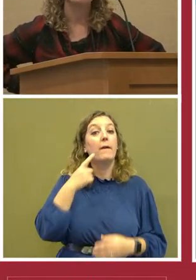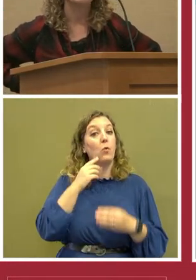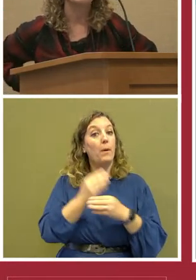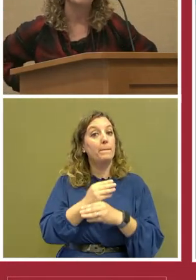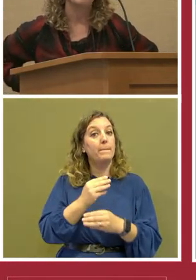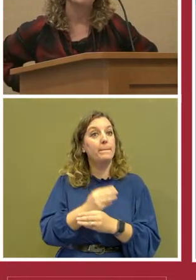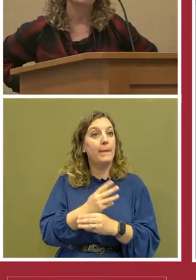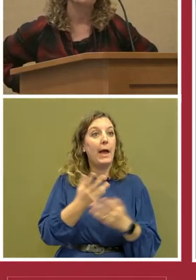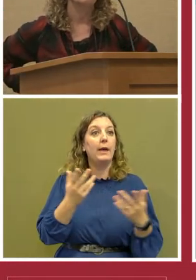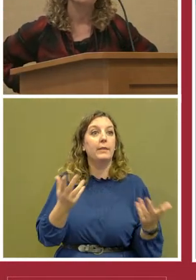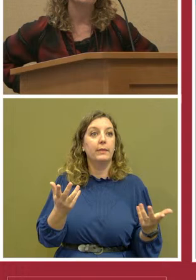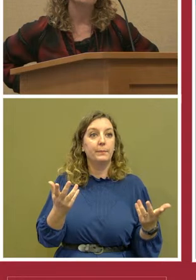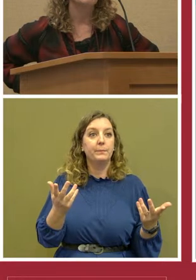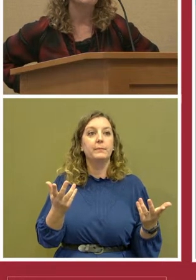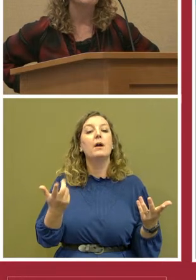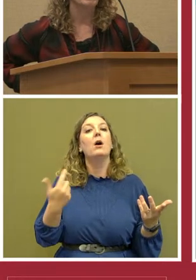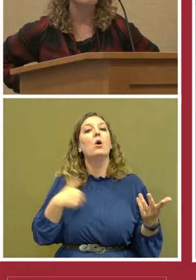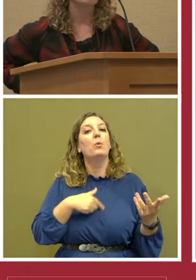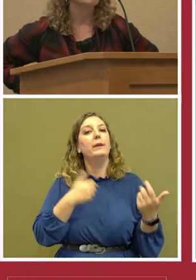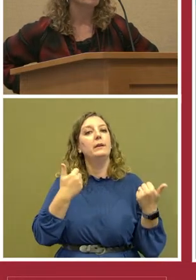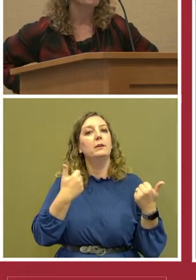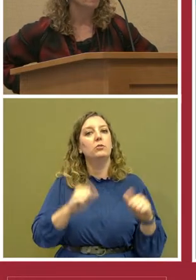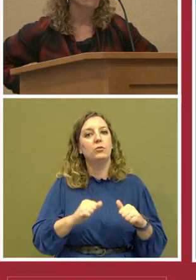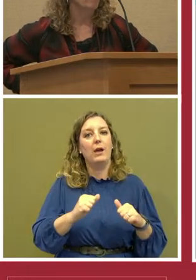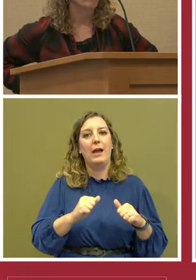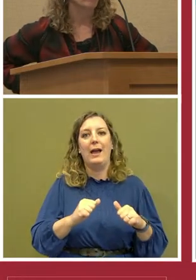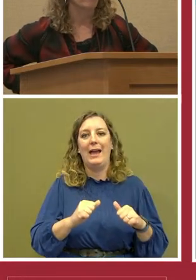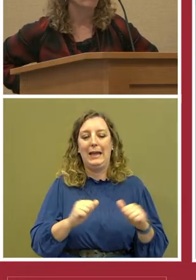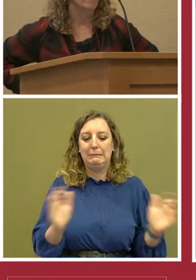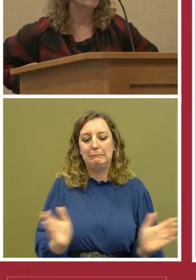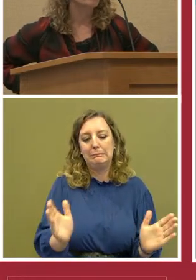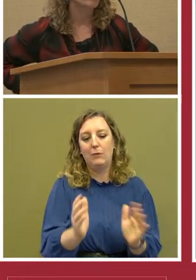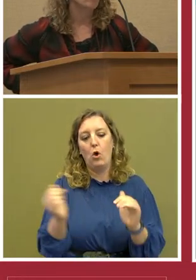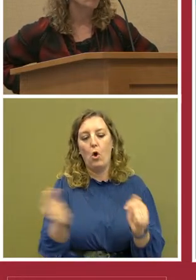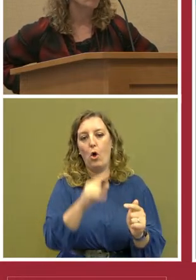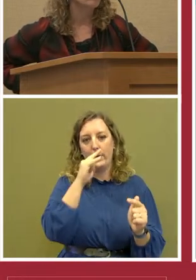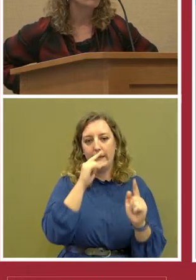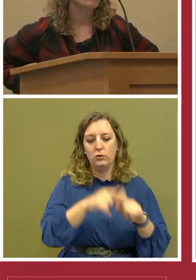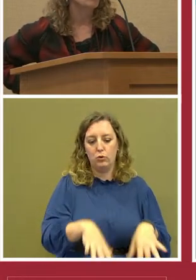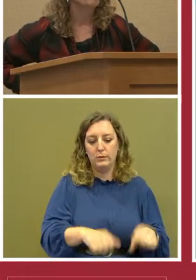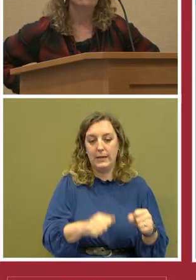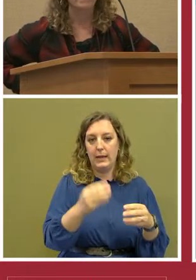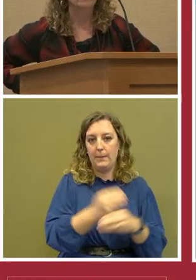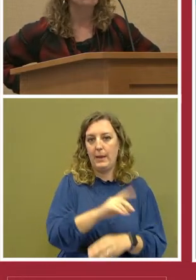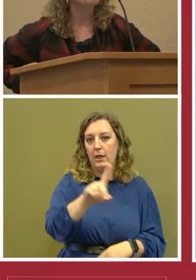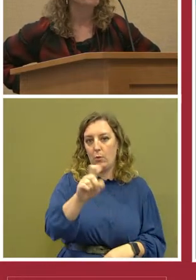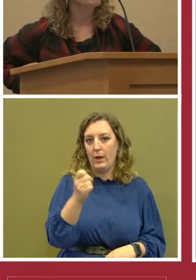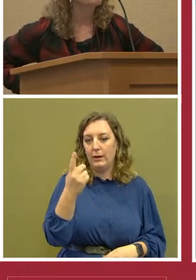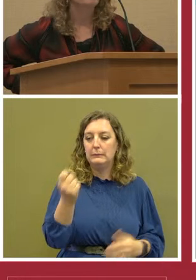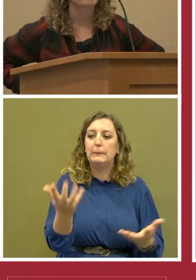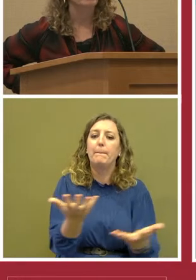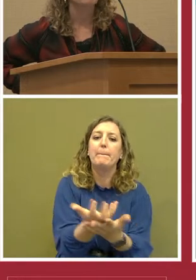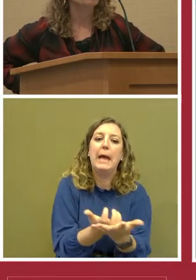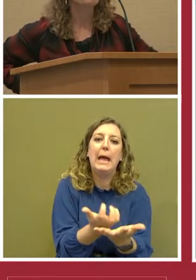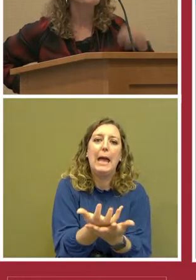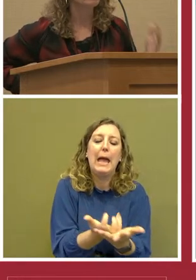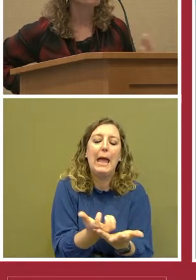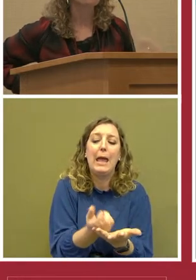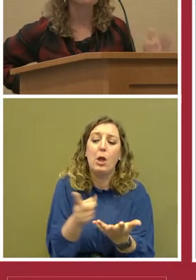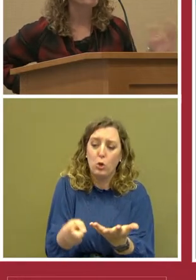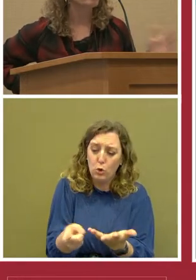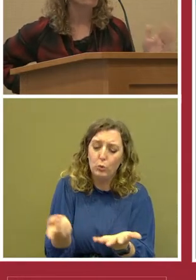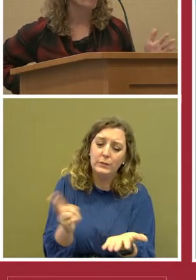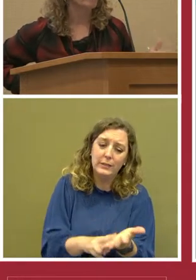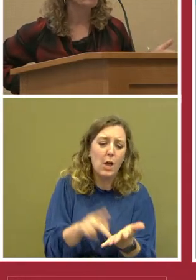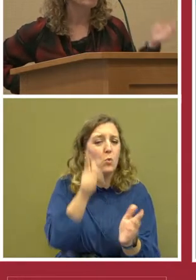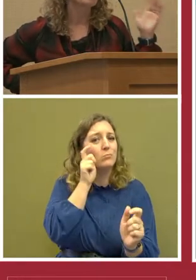side, we try to get every kid to take Math 111. That is one of our goals. We beg, we plead, we just say, you get in